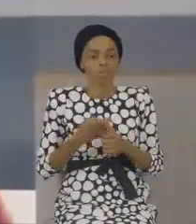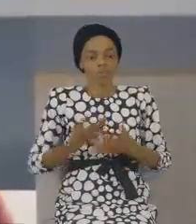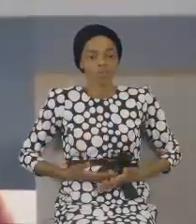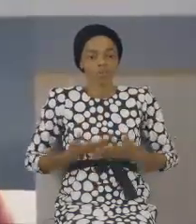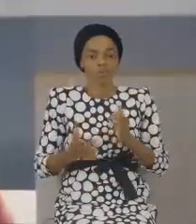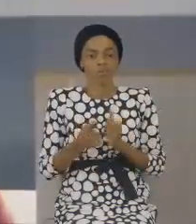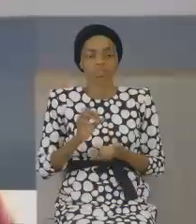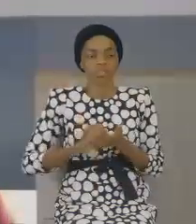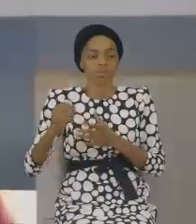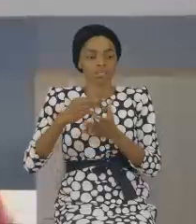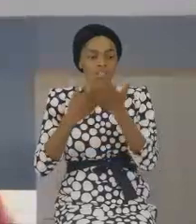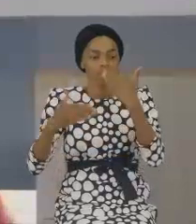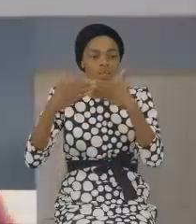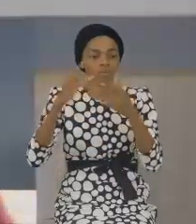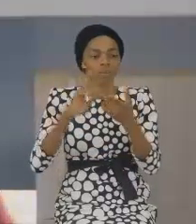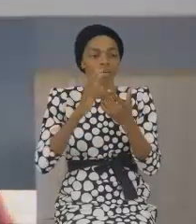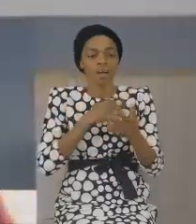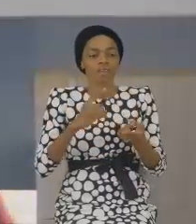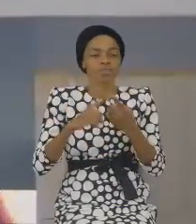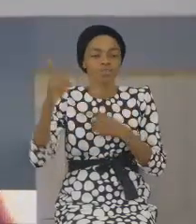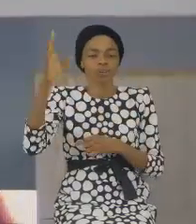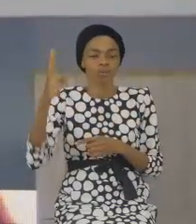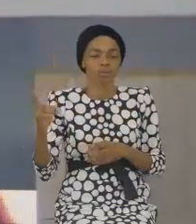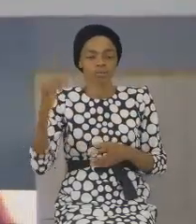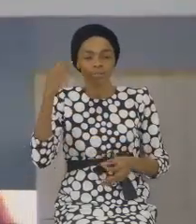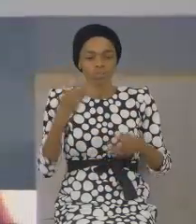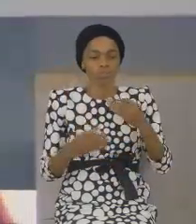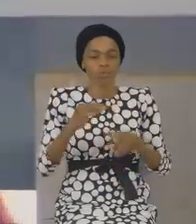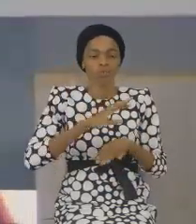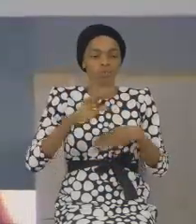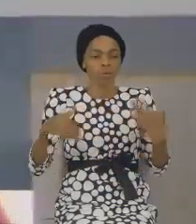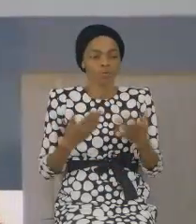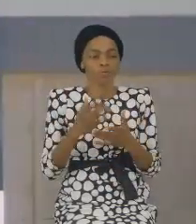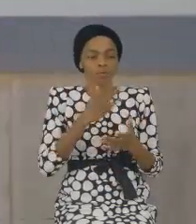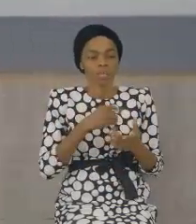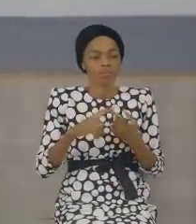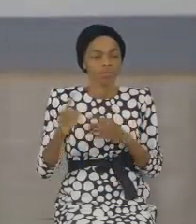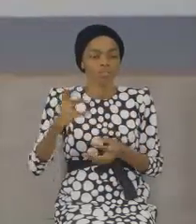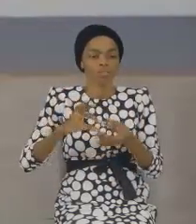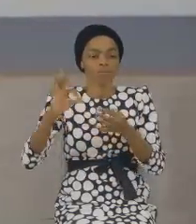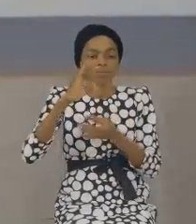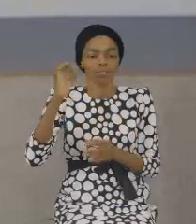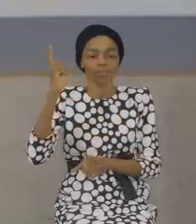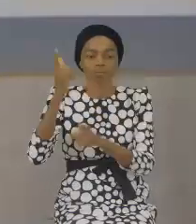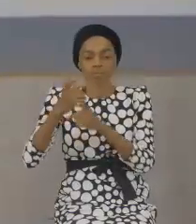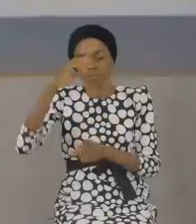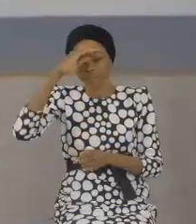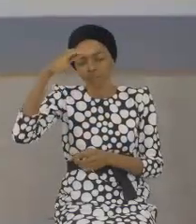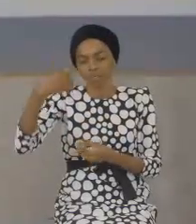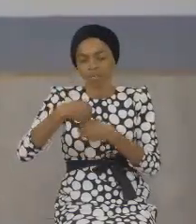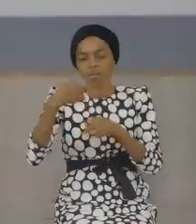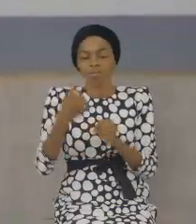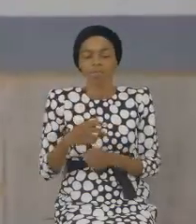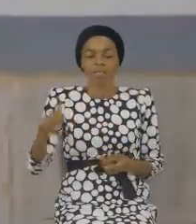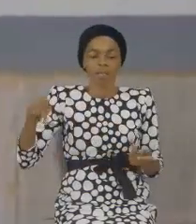in heaven, and to God the judge of all, and to the spirits of just men made